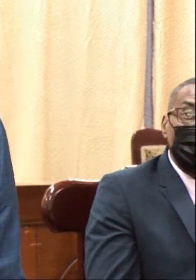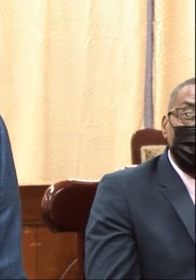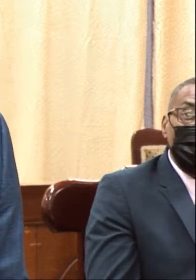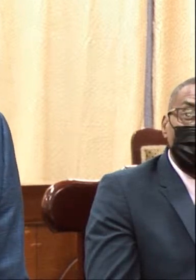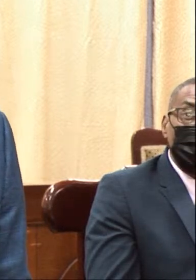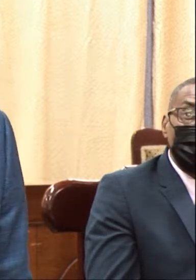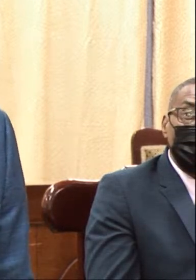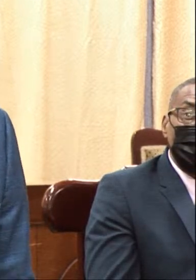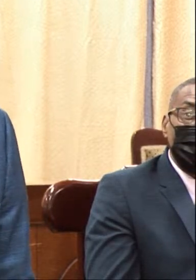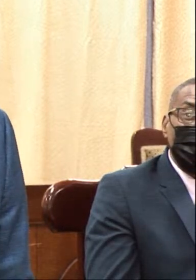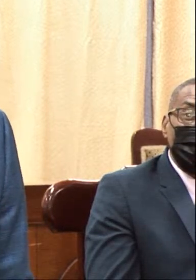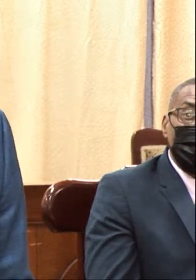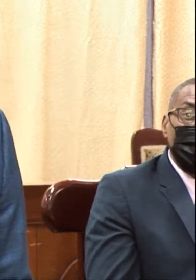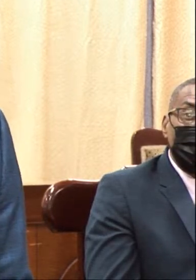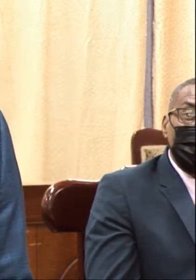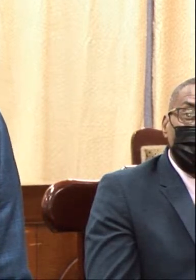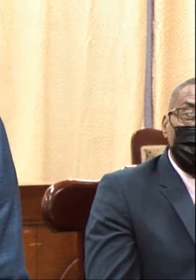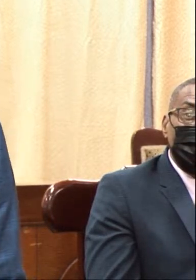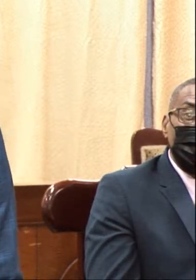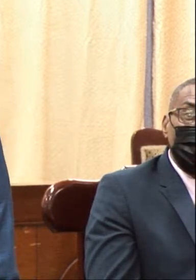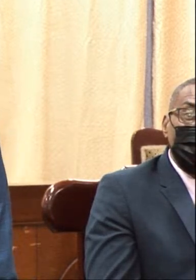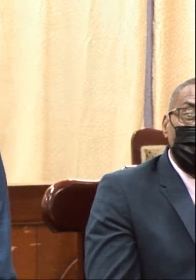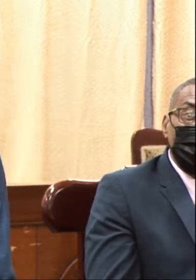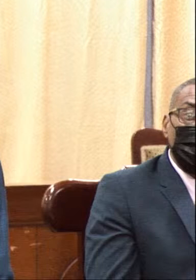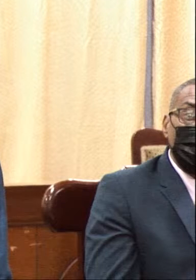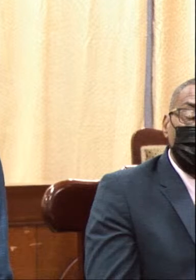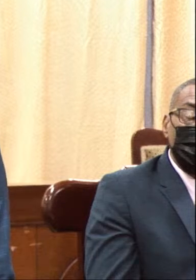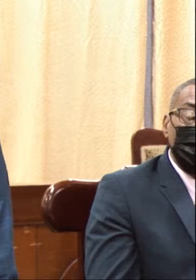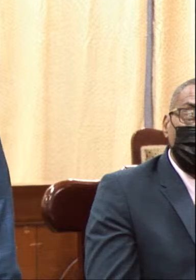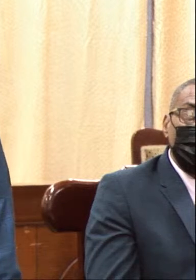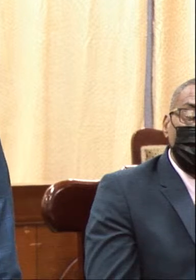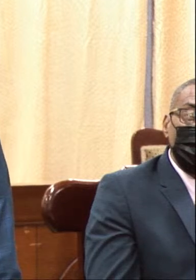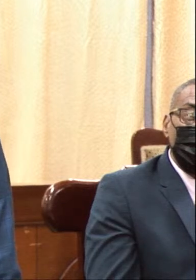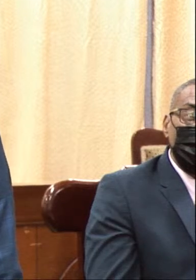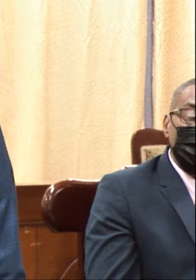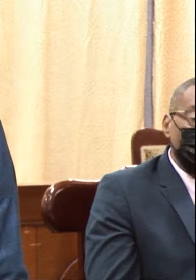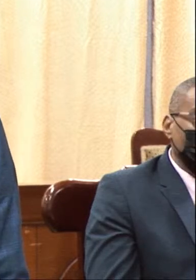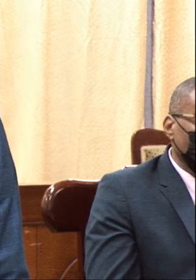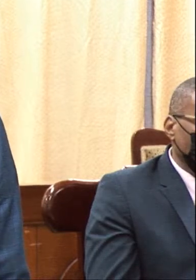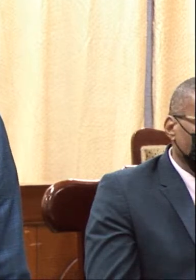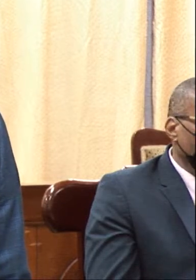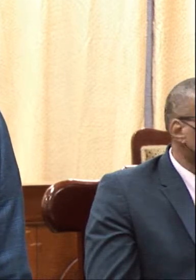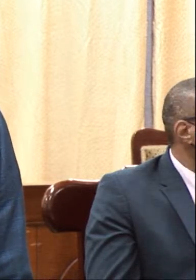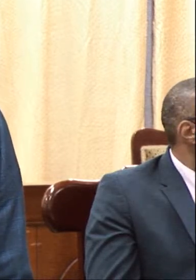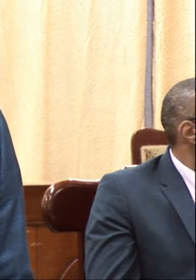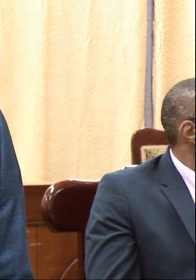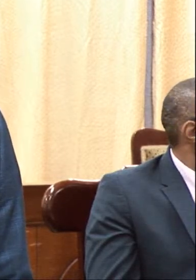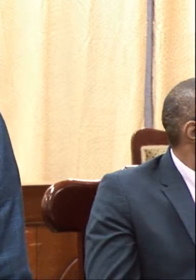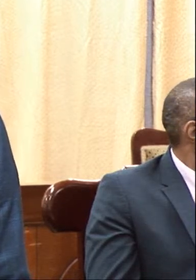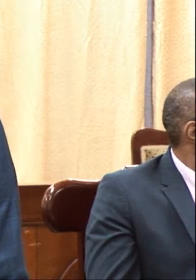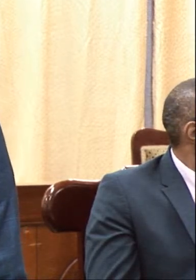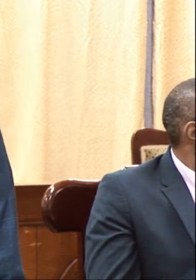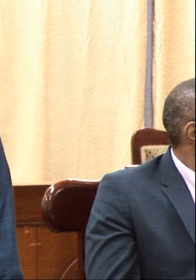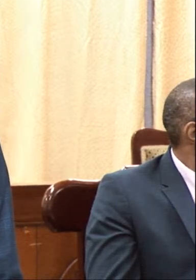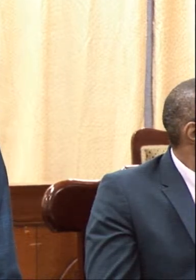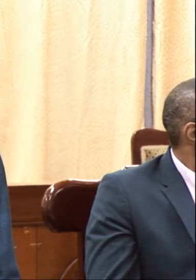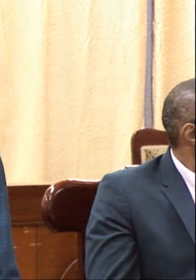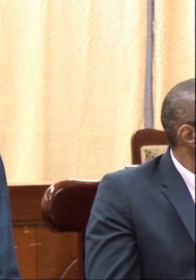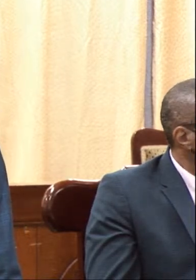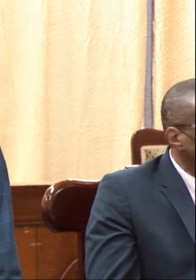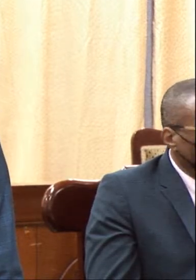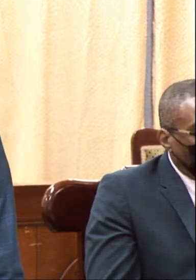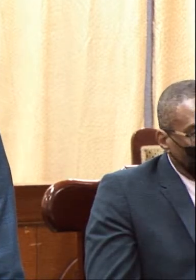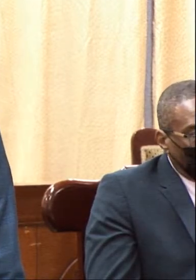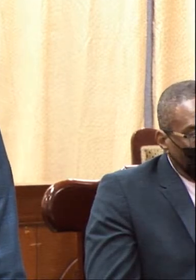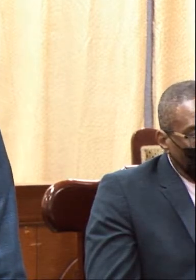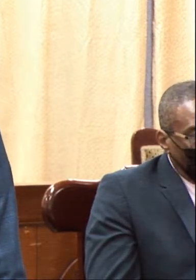people. I leave that for other persons in here so to do. And I have not asked anything about the order of heads. It is